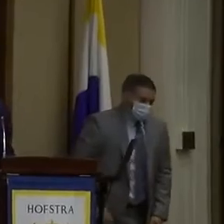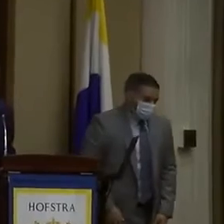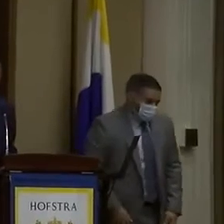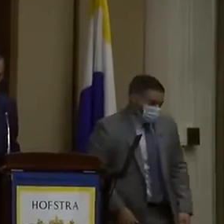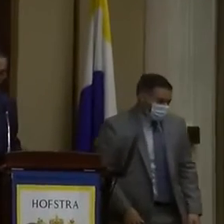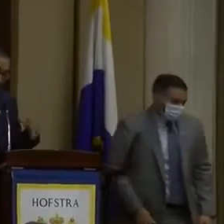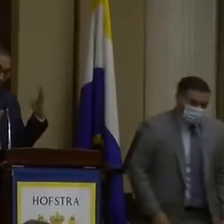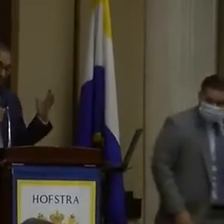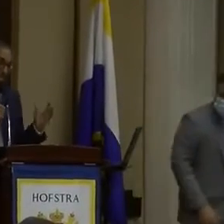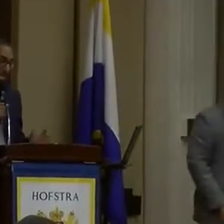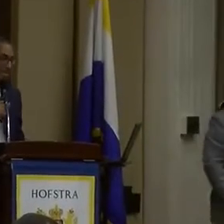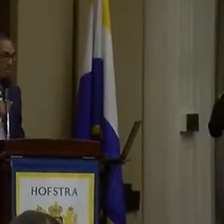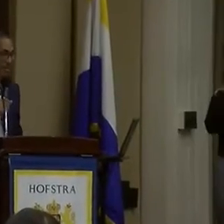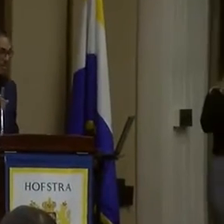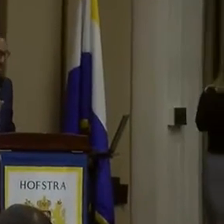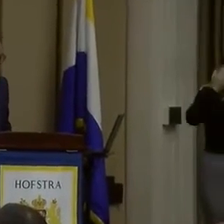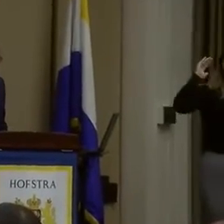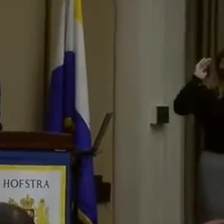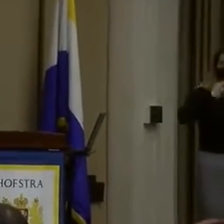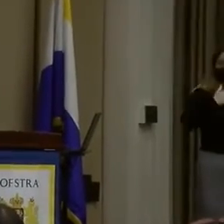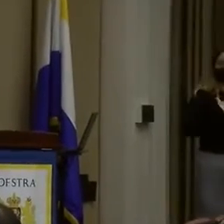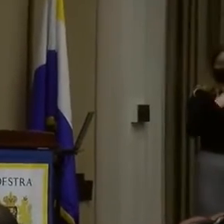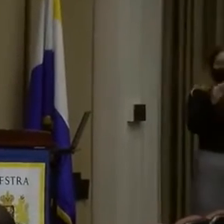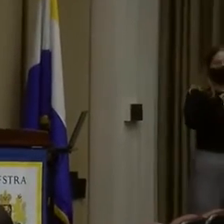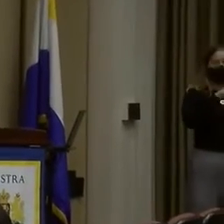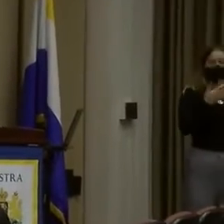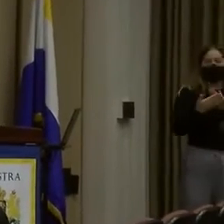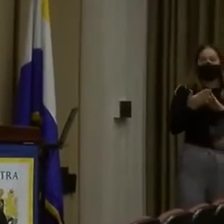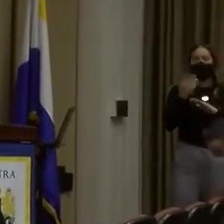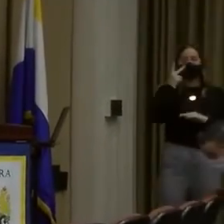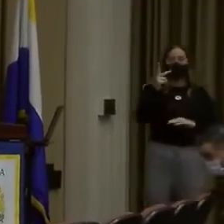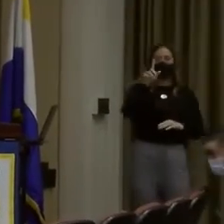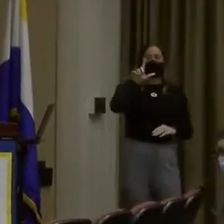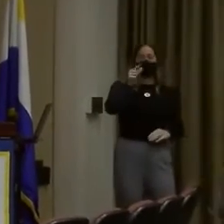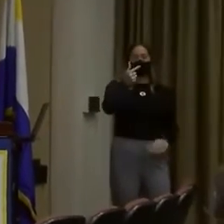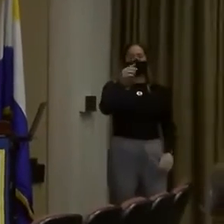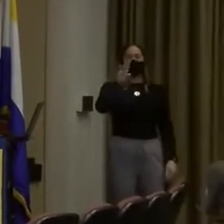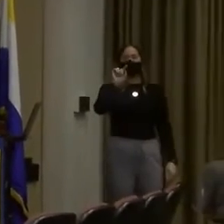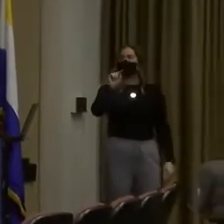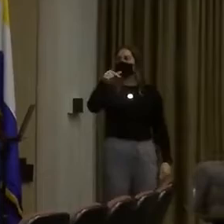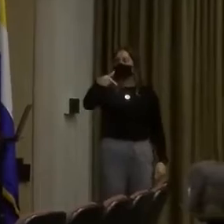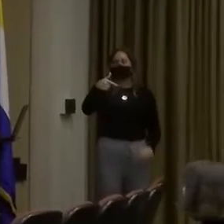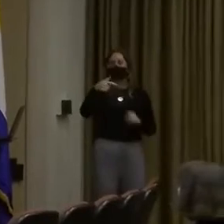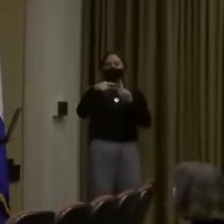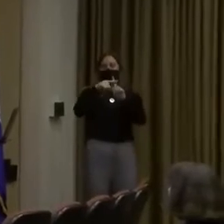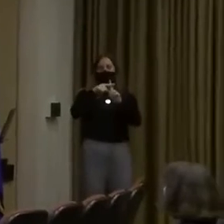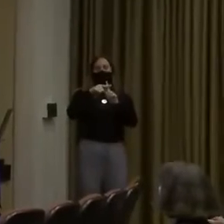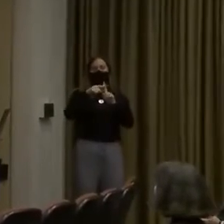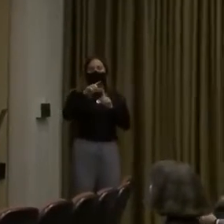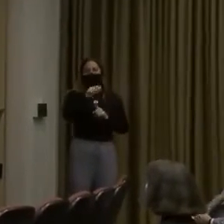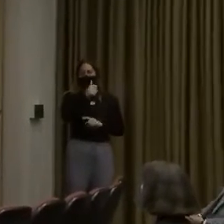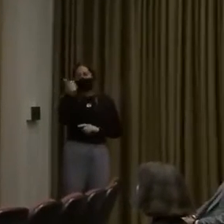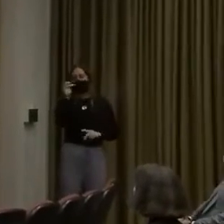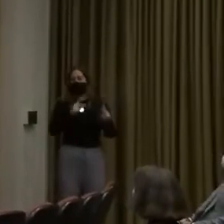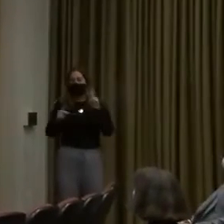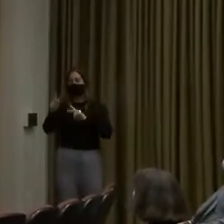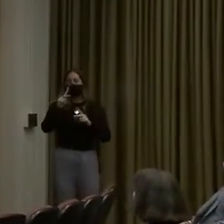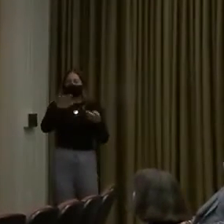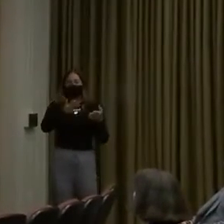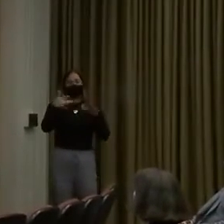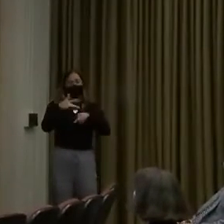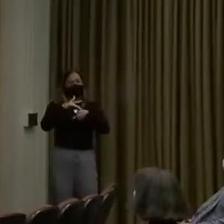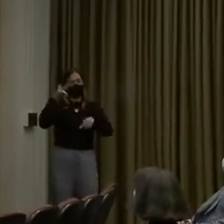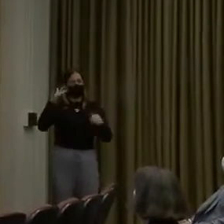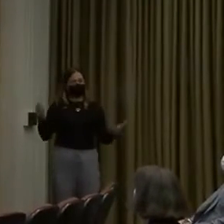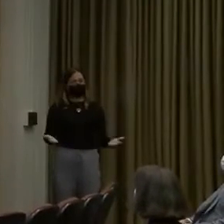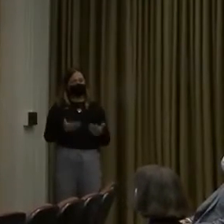lower socioeconomic status white communities, and LGBTQ plus individuals, among others, die prematurely in this